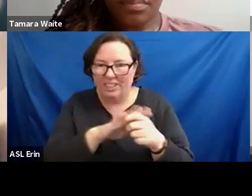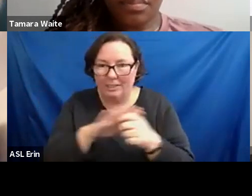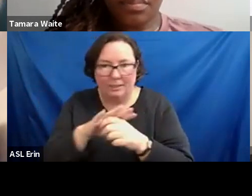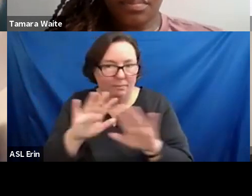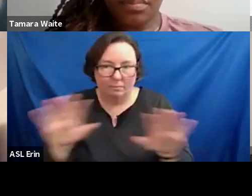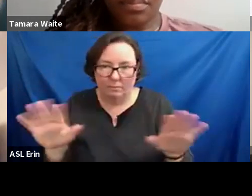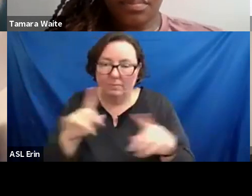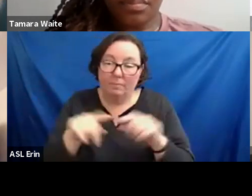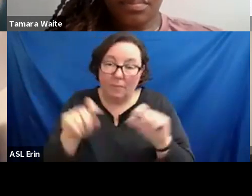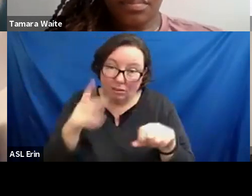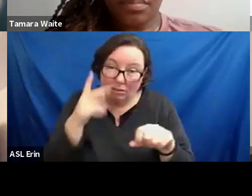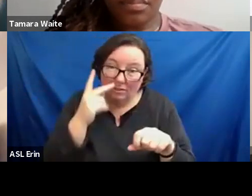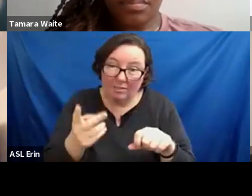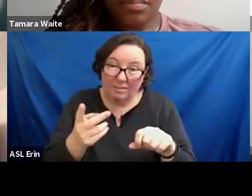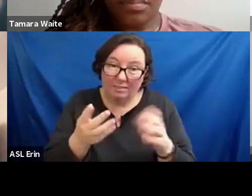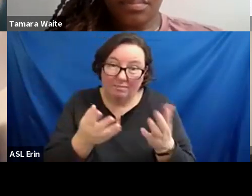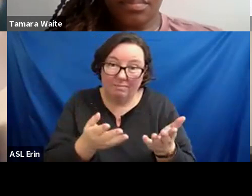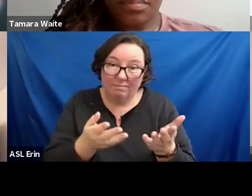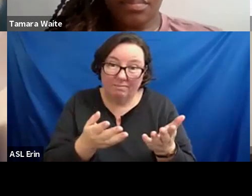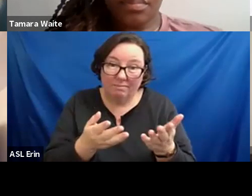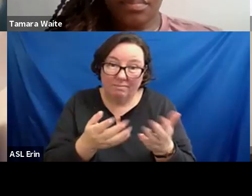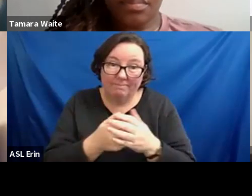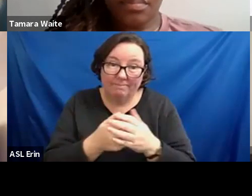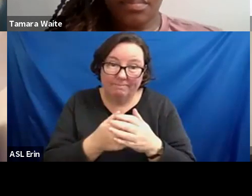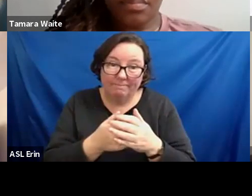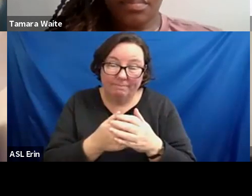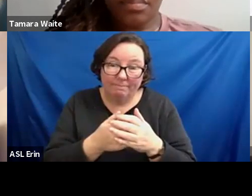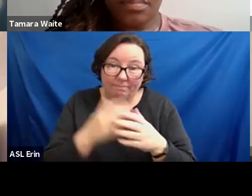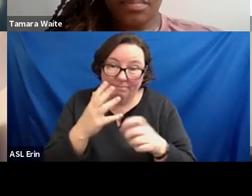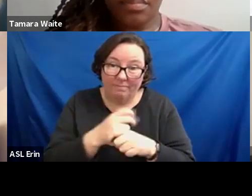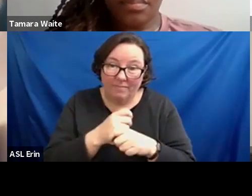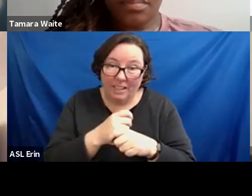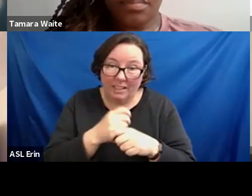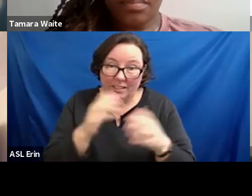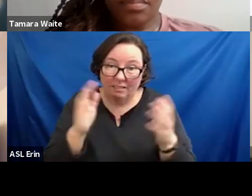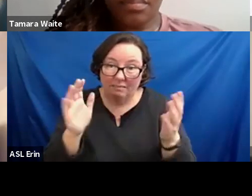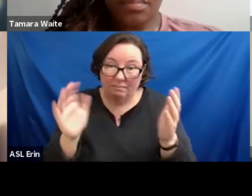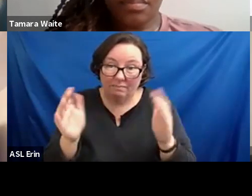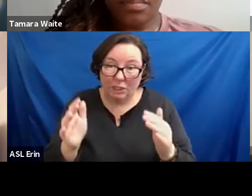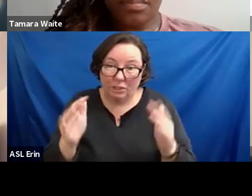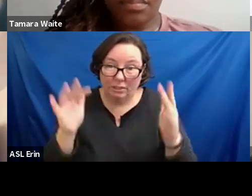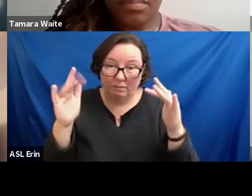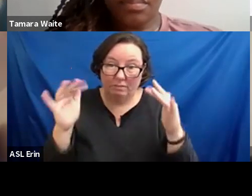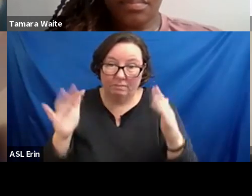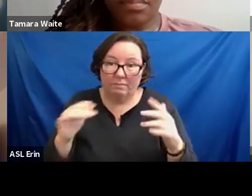Is it possible to obtain a